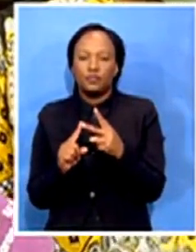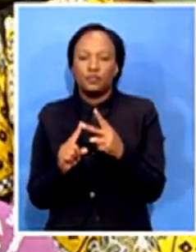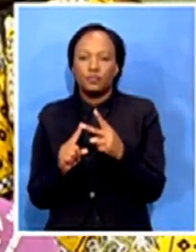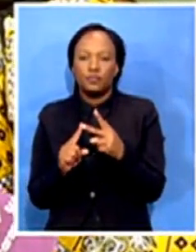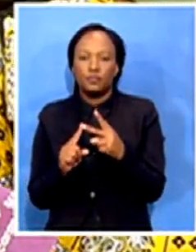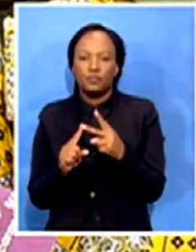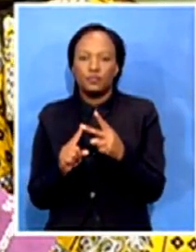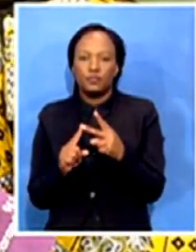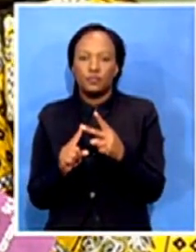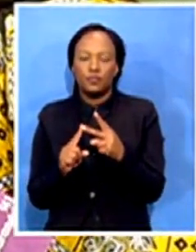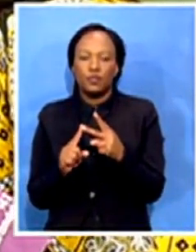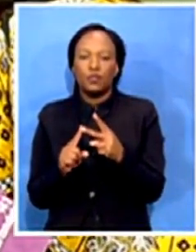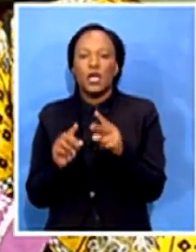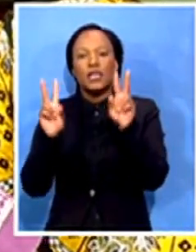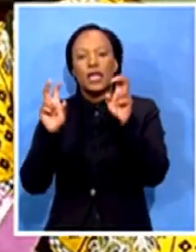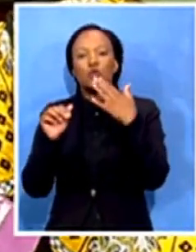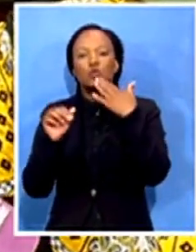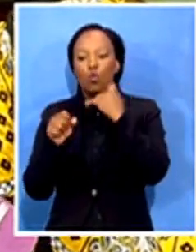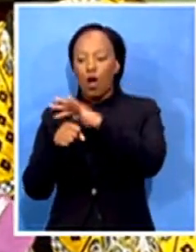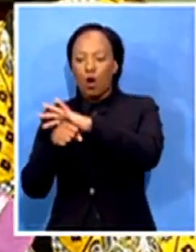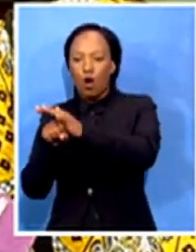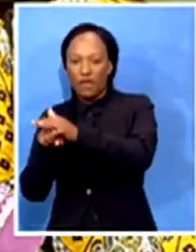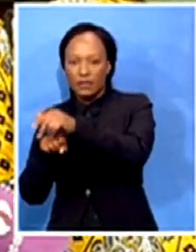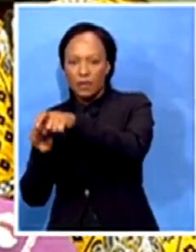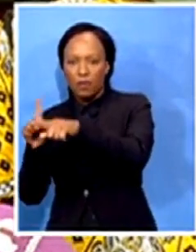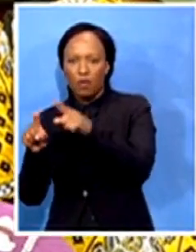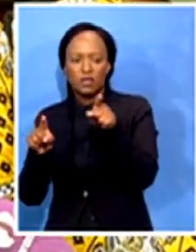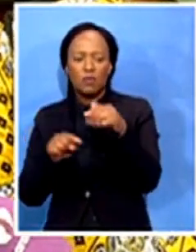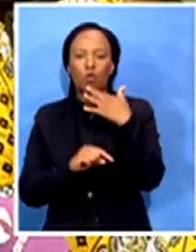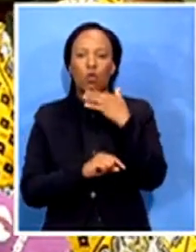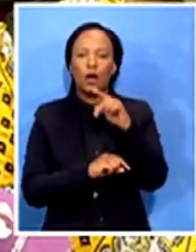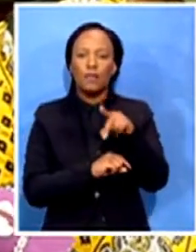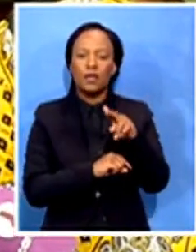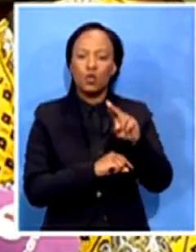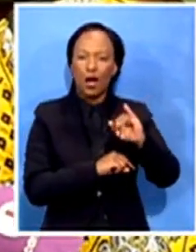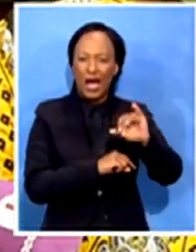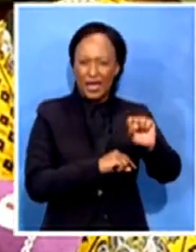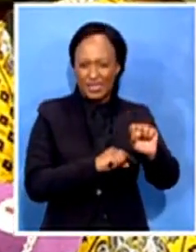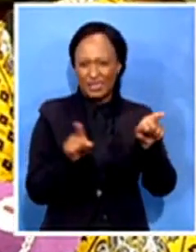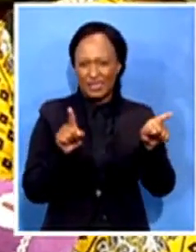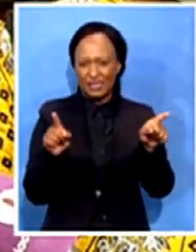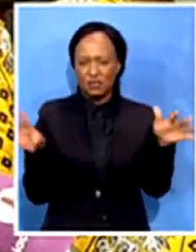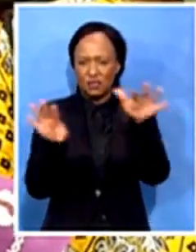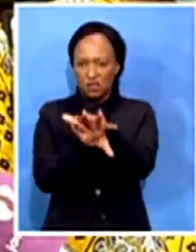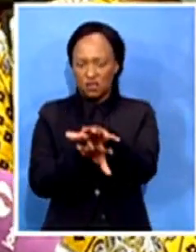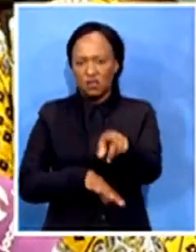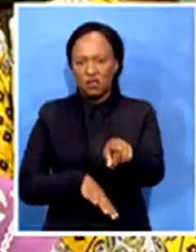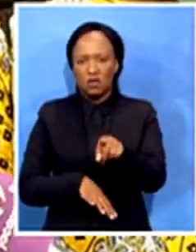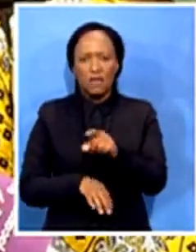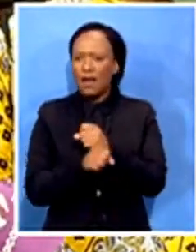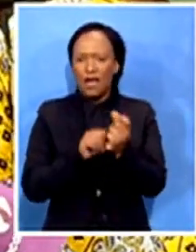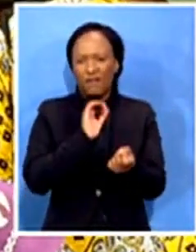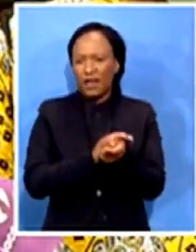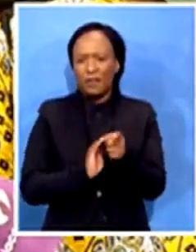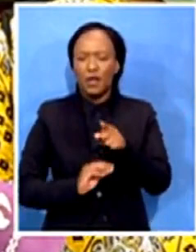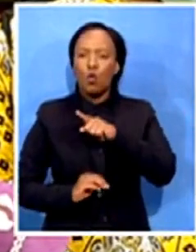and PUIs, it will happen because when they arrive, they are all PUIs. Yes,